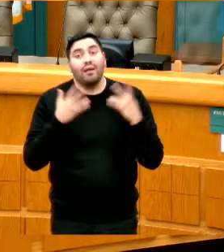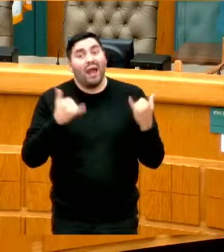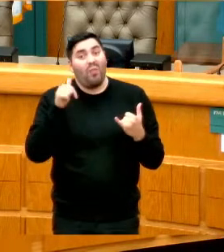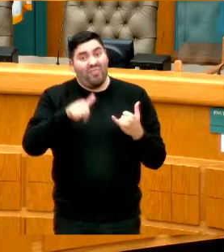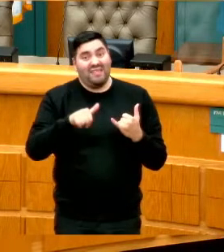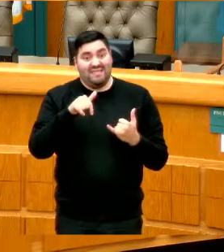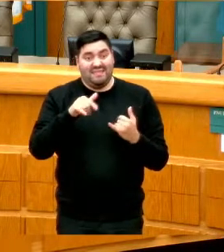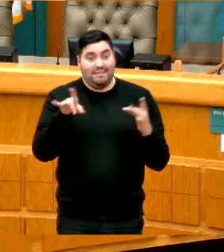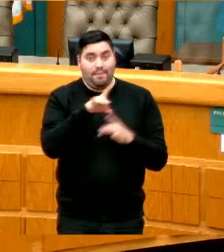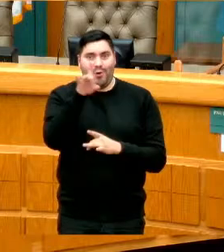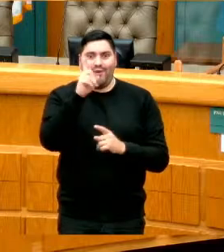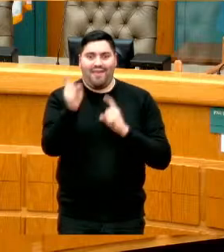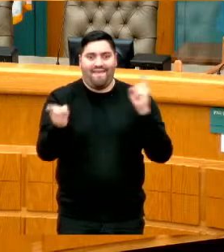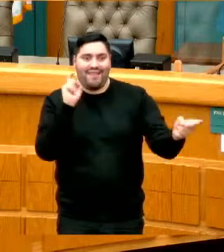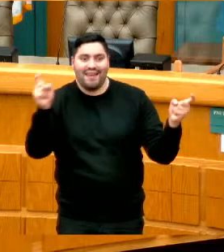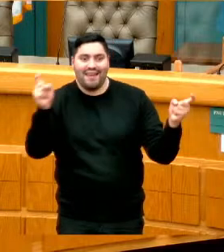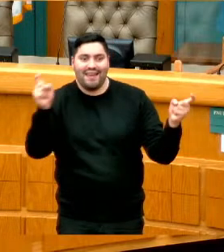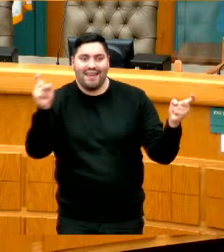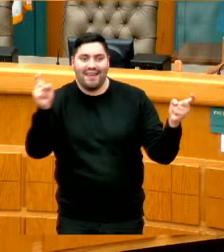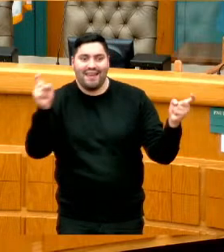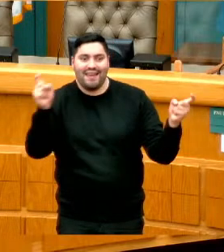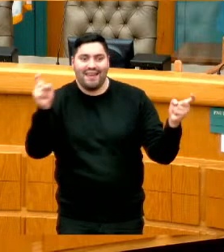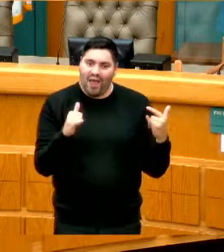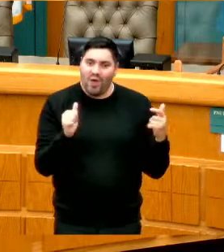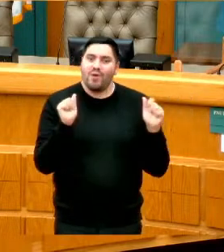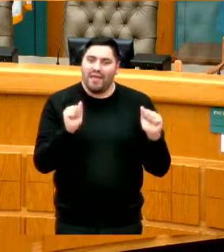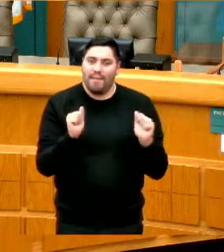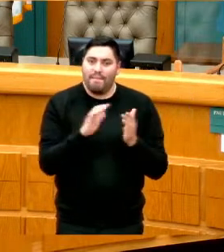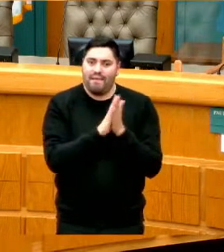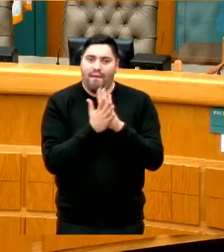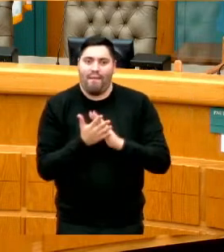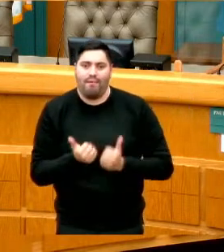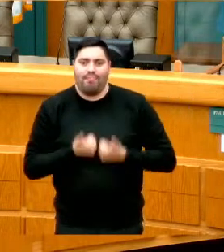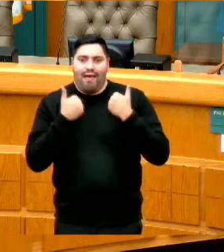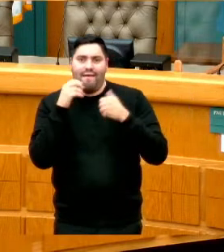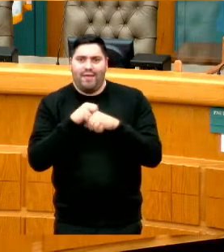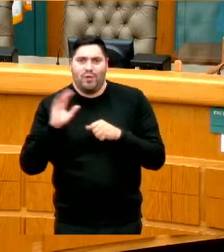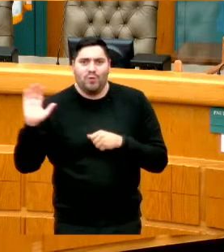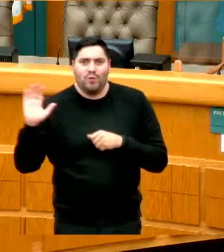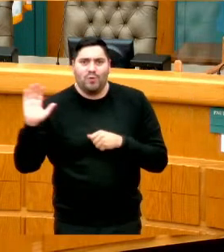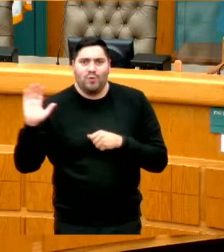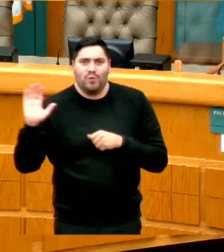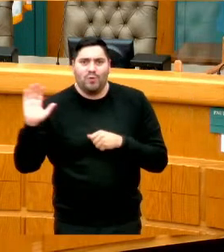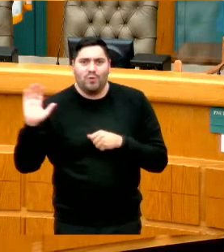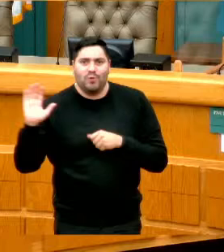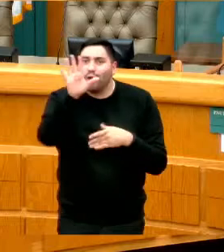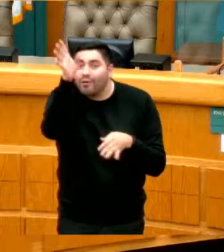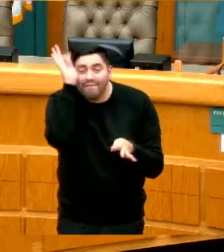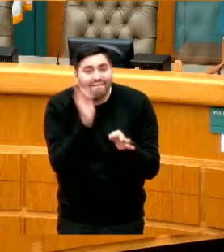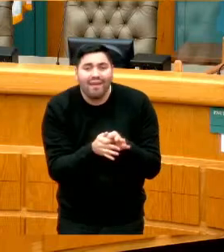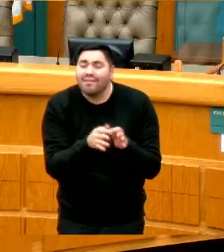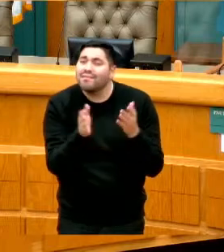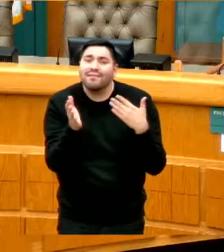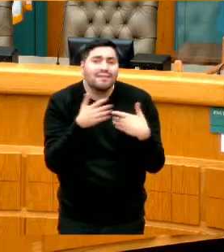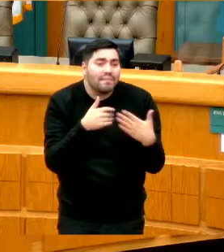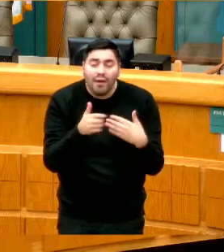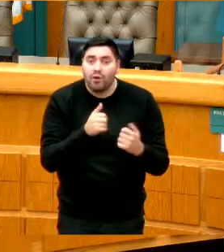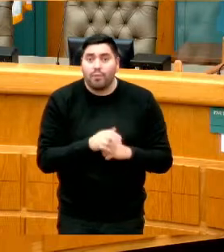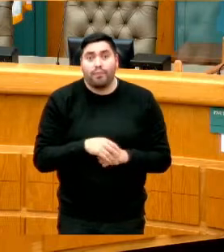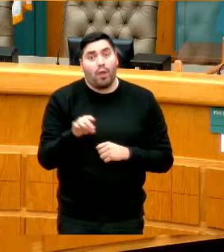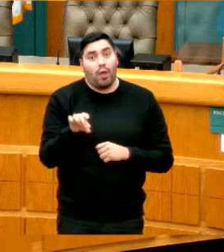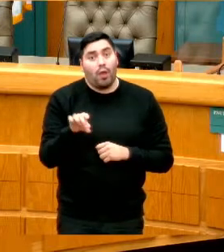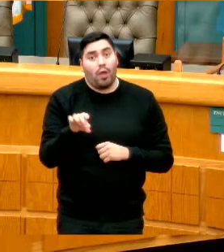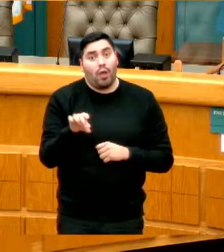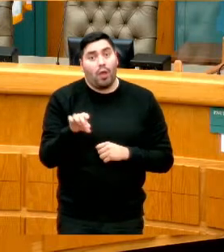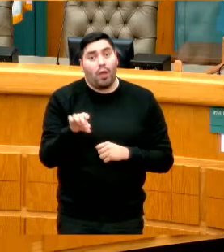sacrifice, is alive in everyone here in Nueces County, regardless of their faith. And for another important